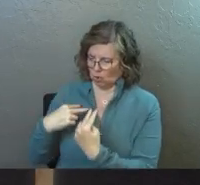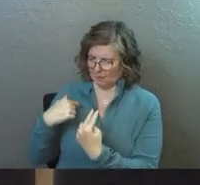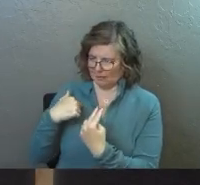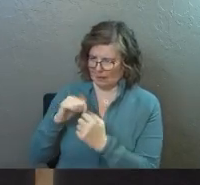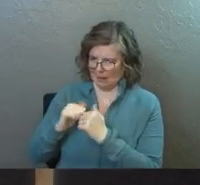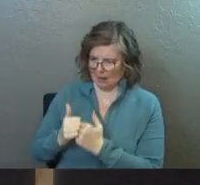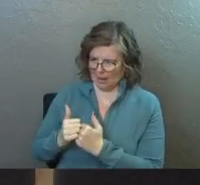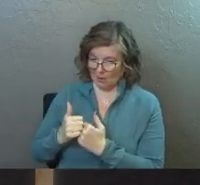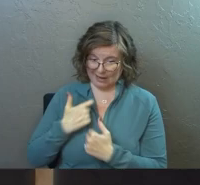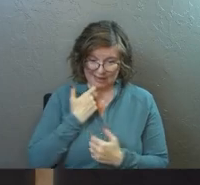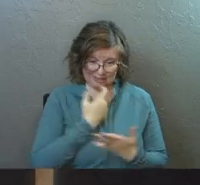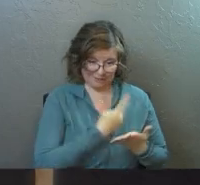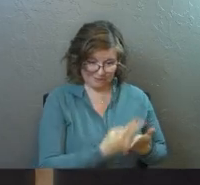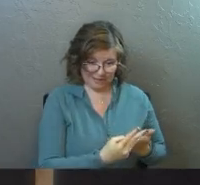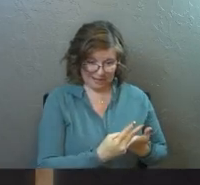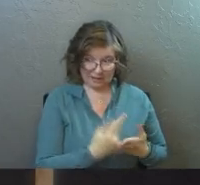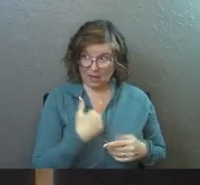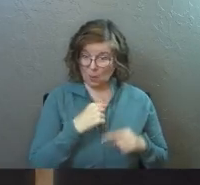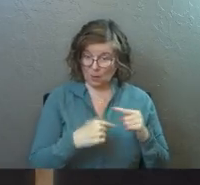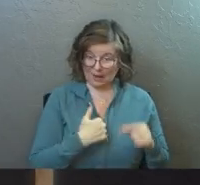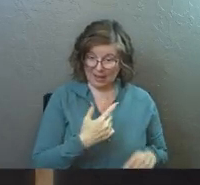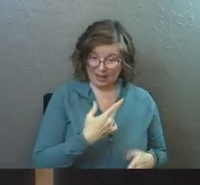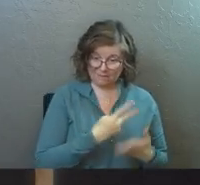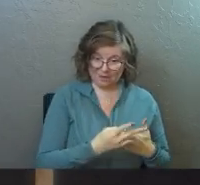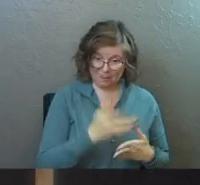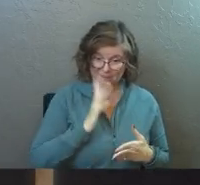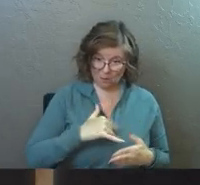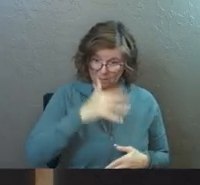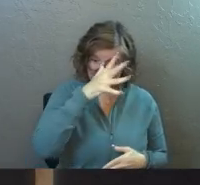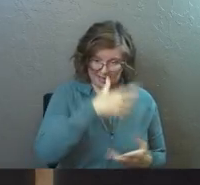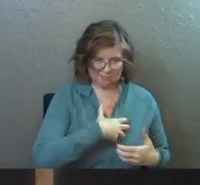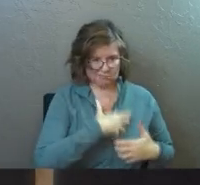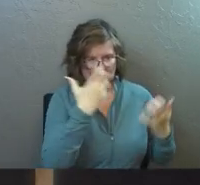I just failed. And whenever I failed my dad would get angry